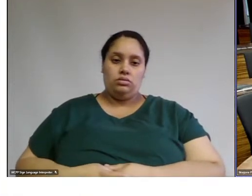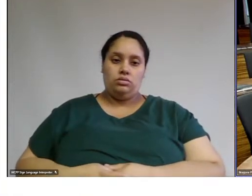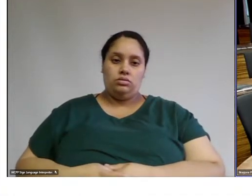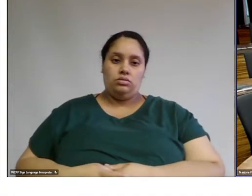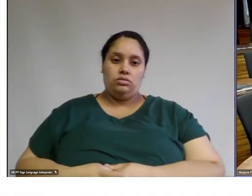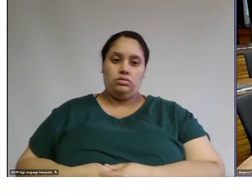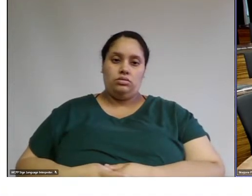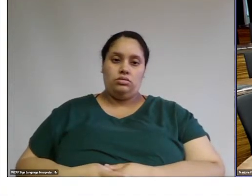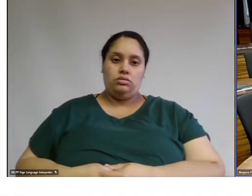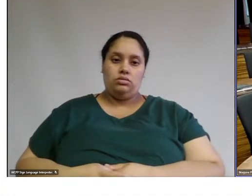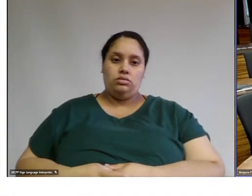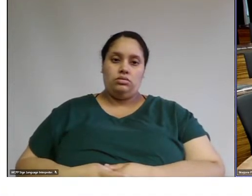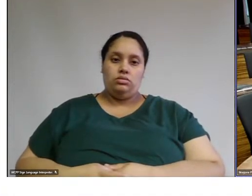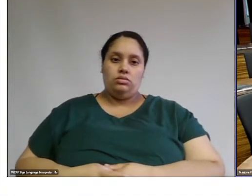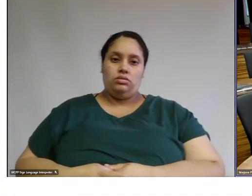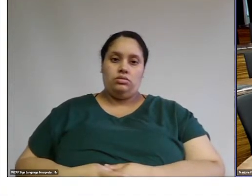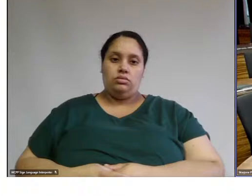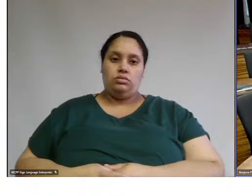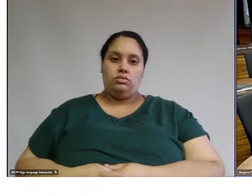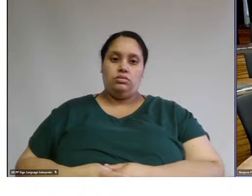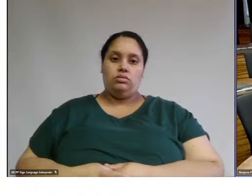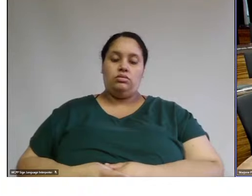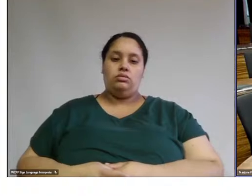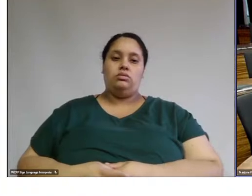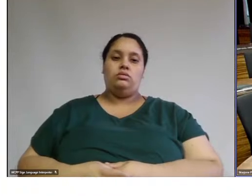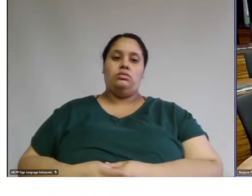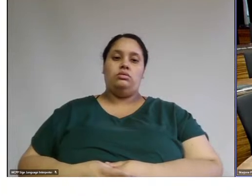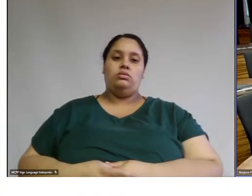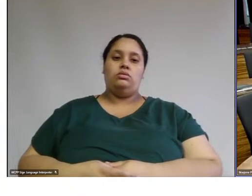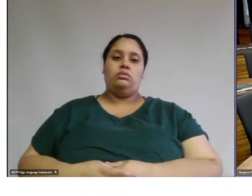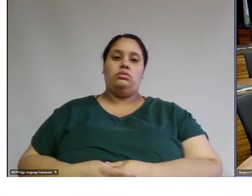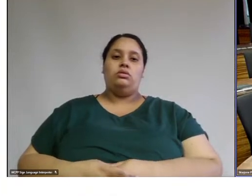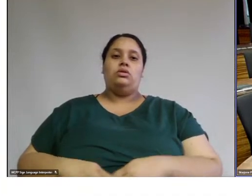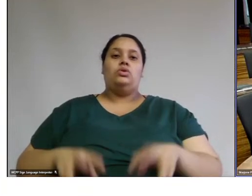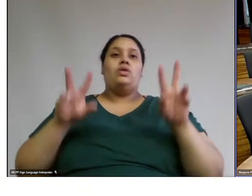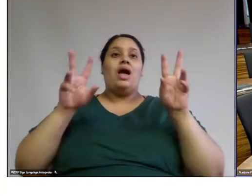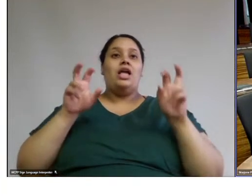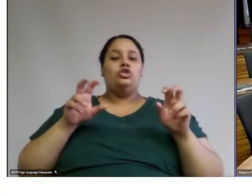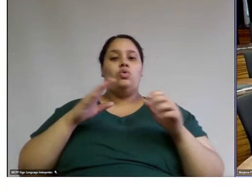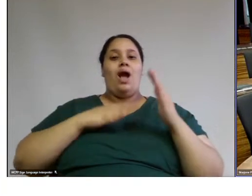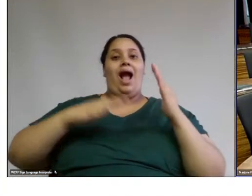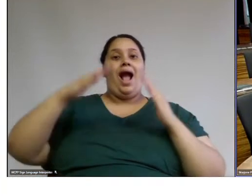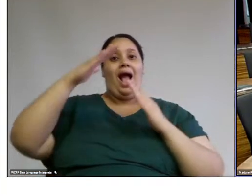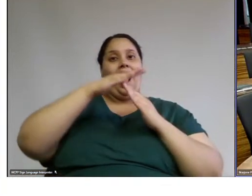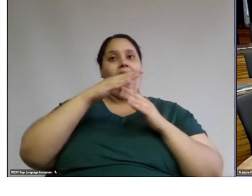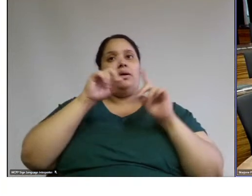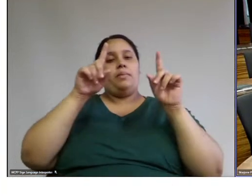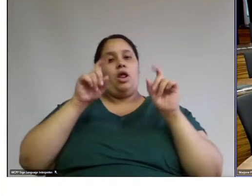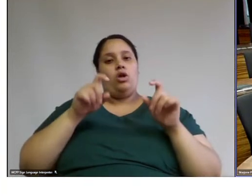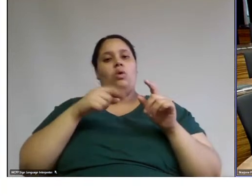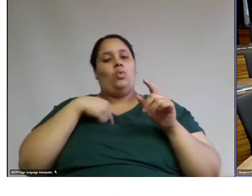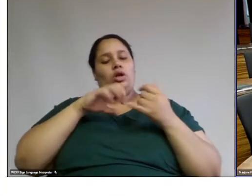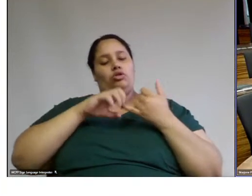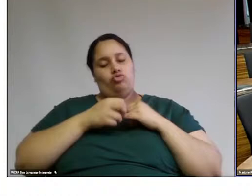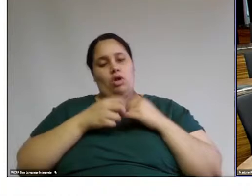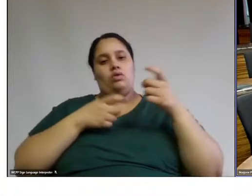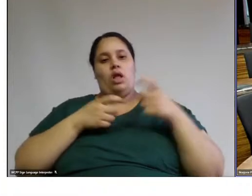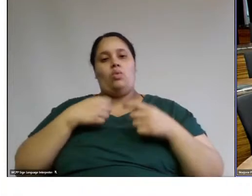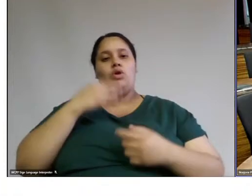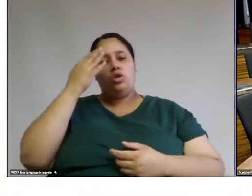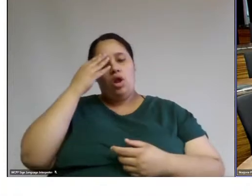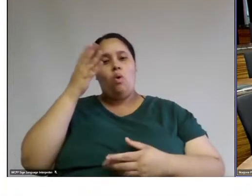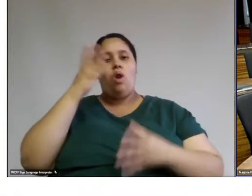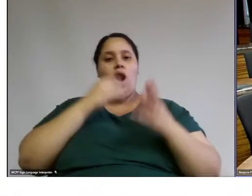learning losses is something that we're giving high priority to at the moment, to try and deal with that. As you know, our learners are coming onto the